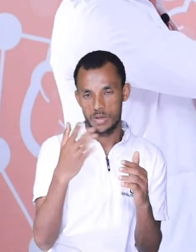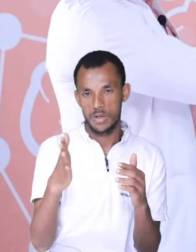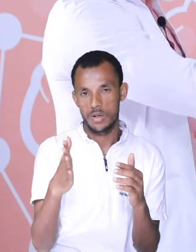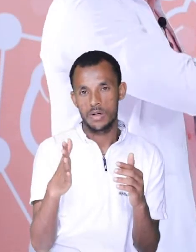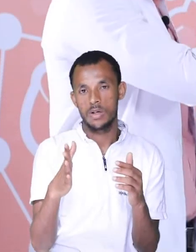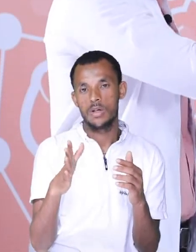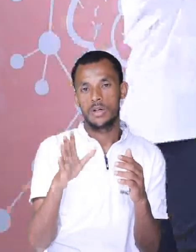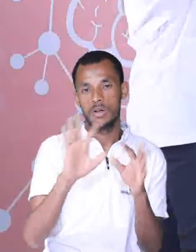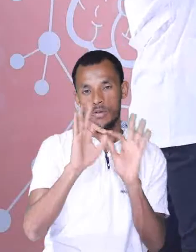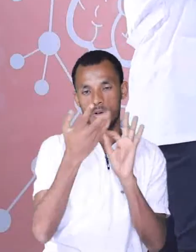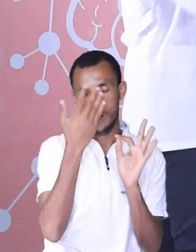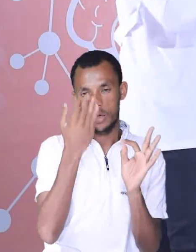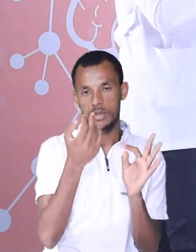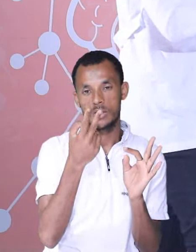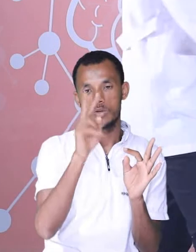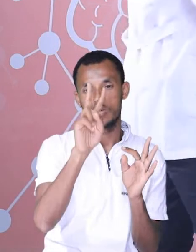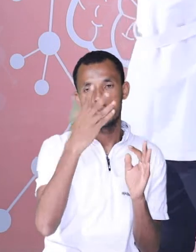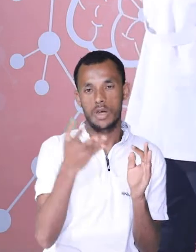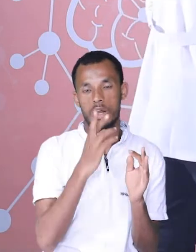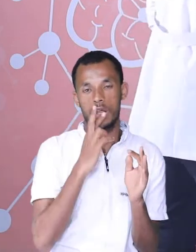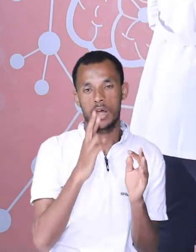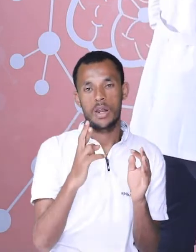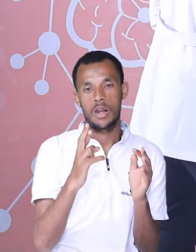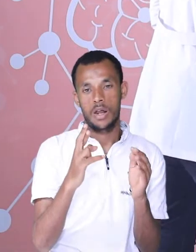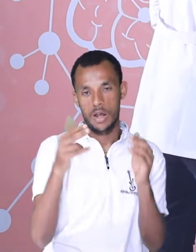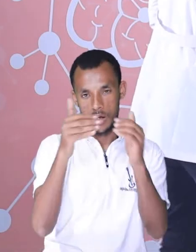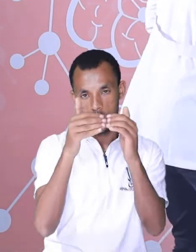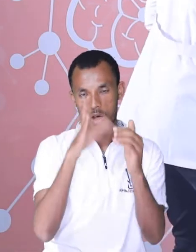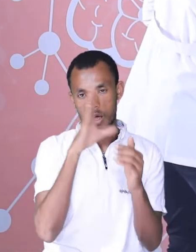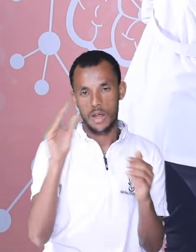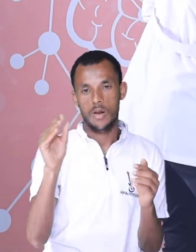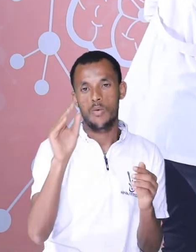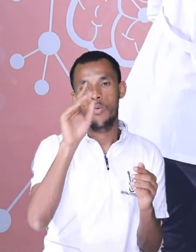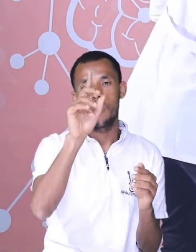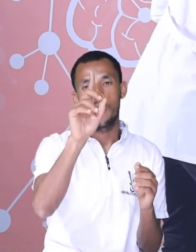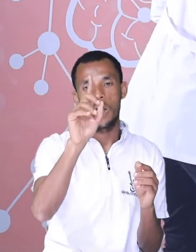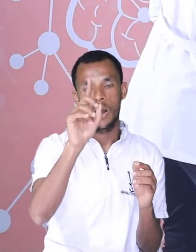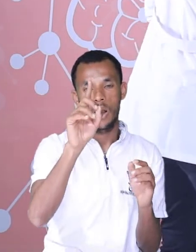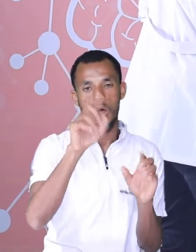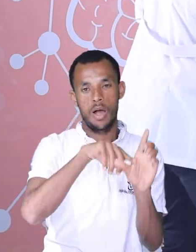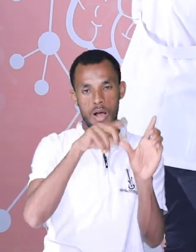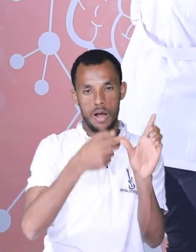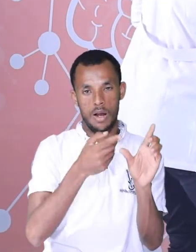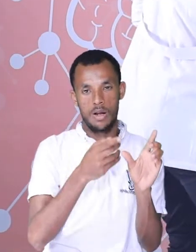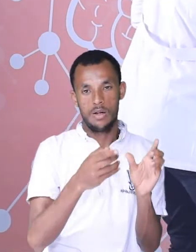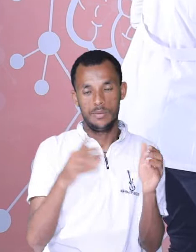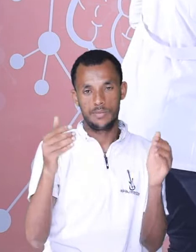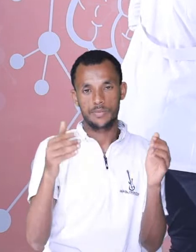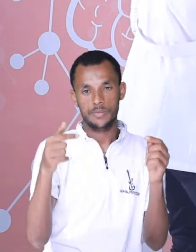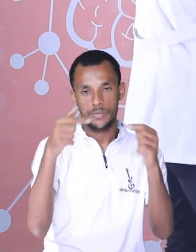From the definition, it says two sides are proportional and their included angle,